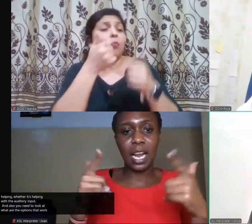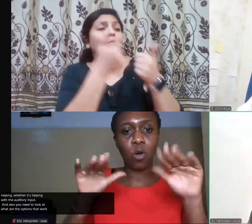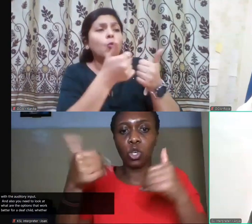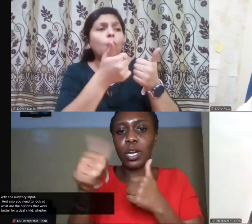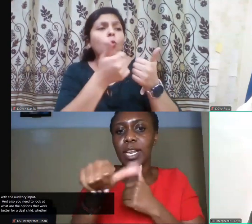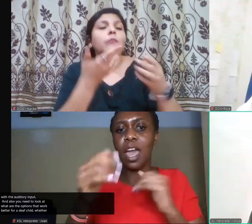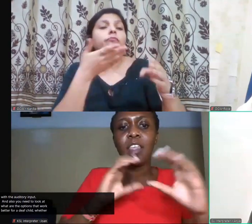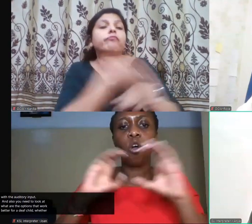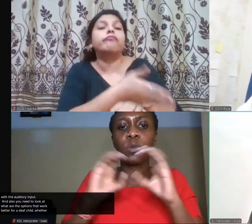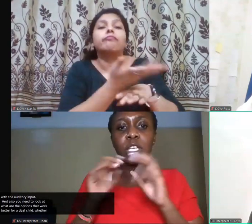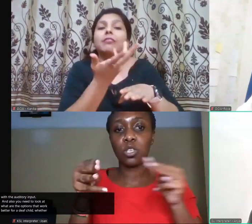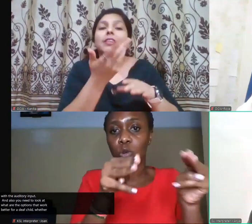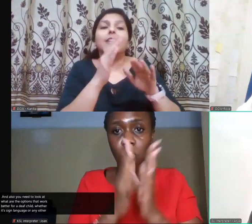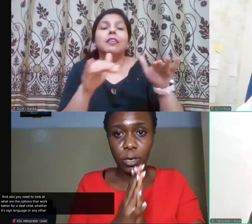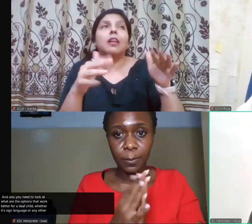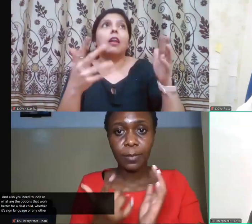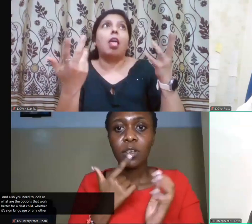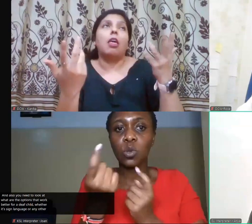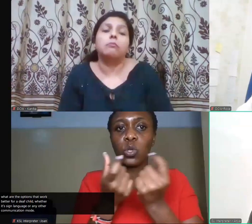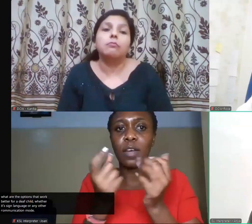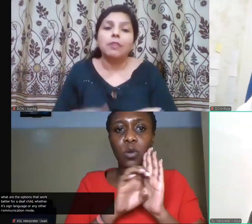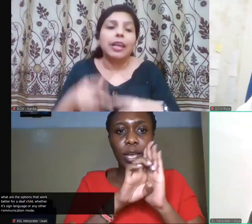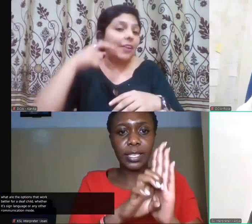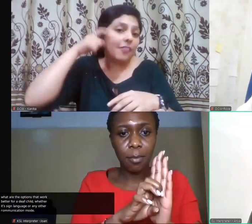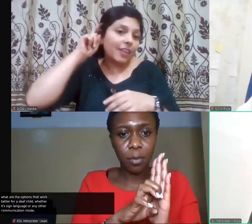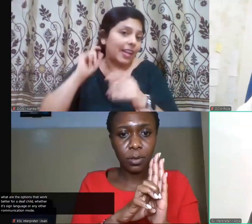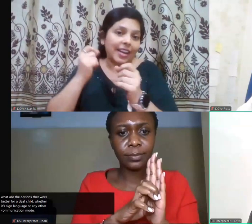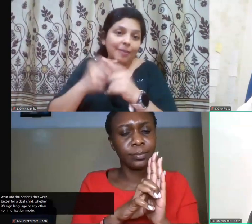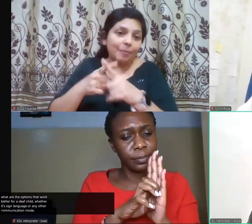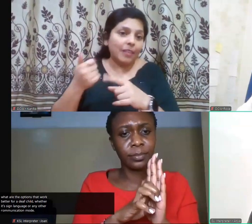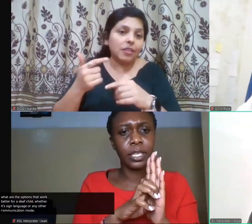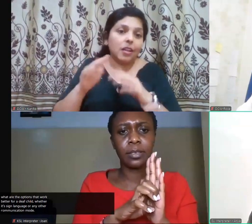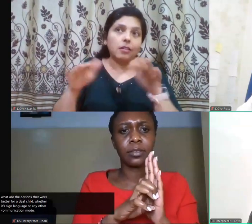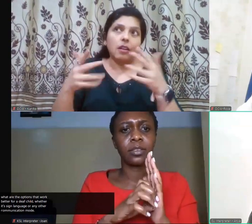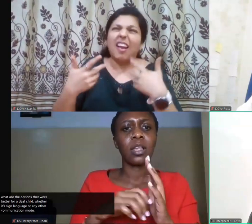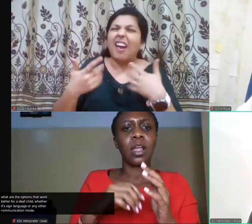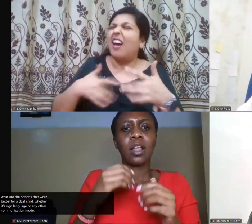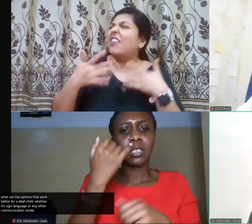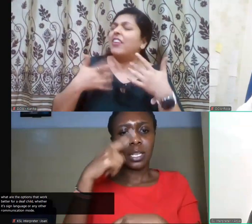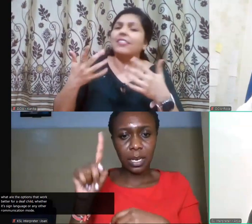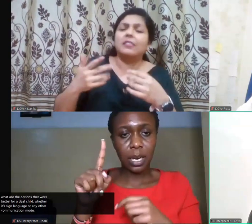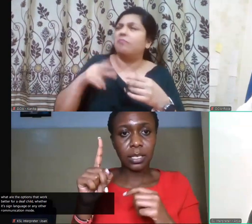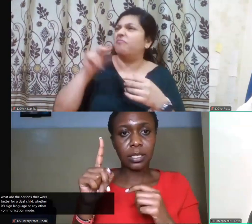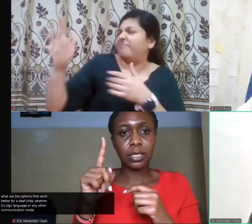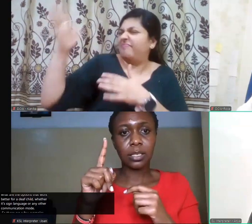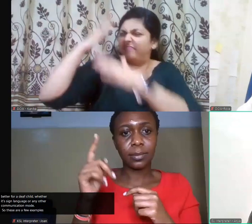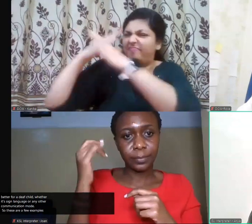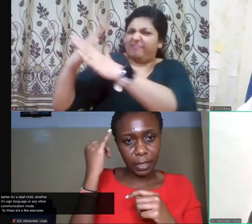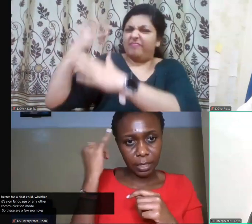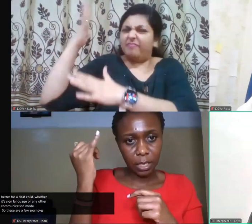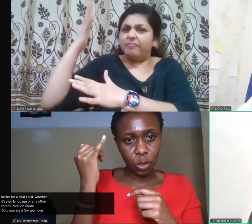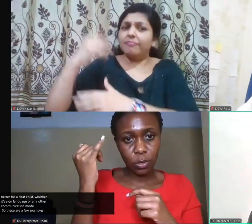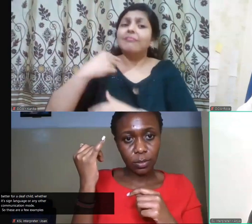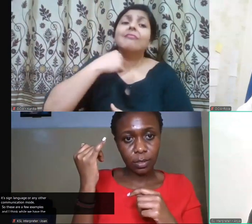So these are a few examples that I think, while we have the right intention, our heart is in the right place, we want to provide